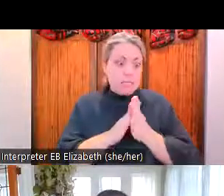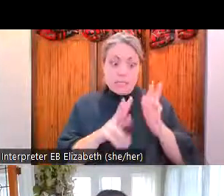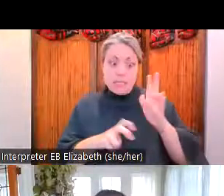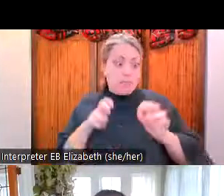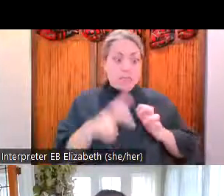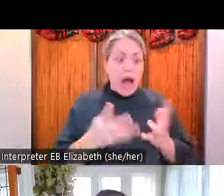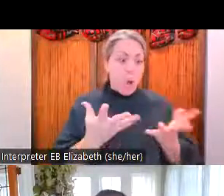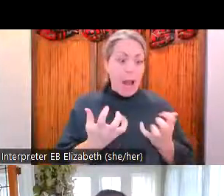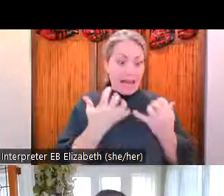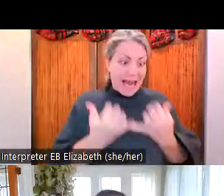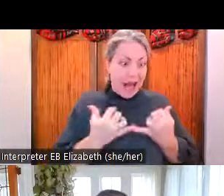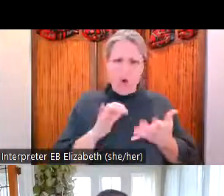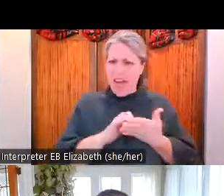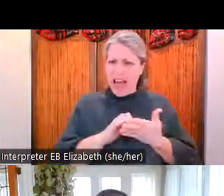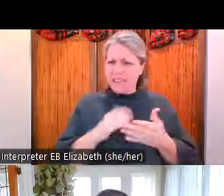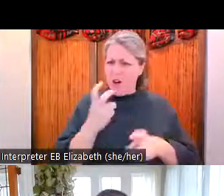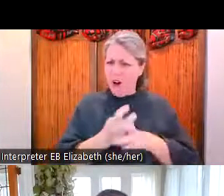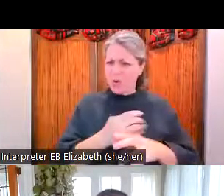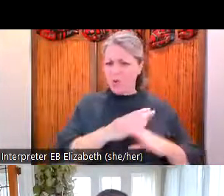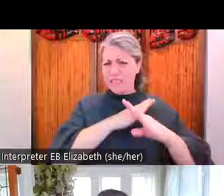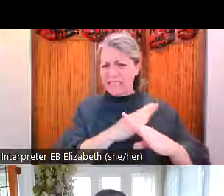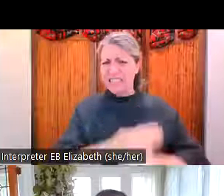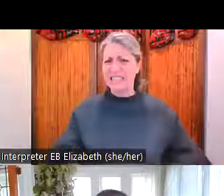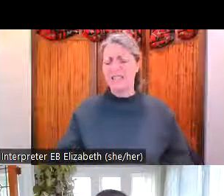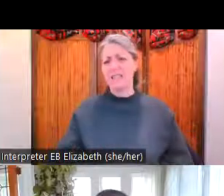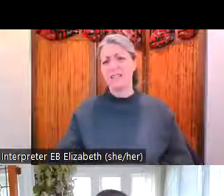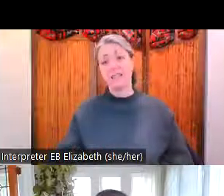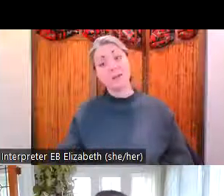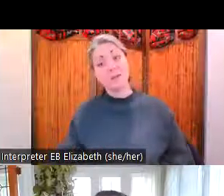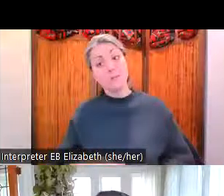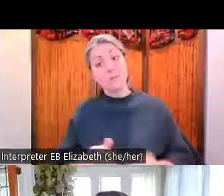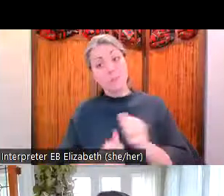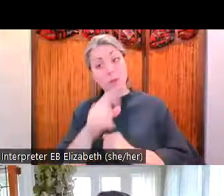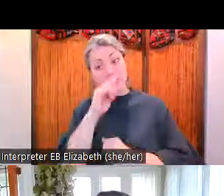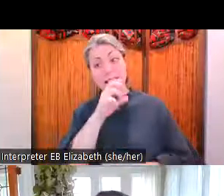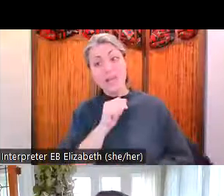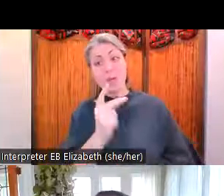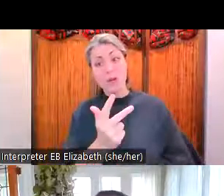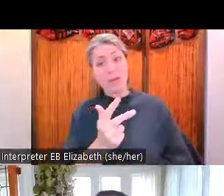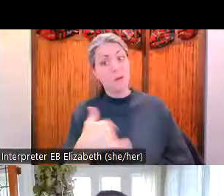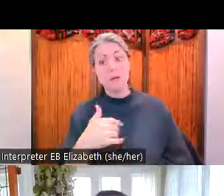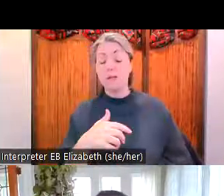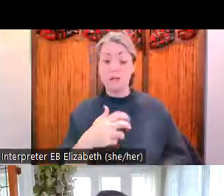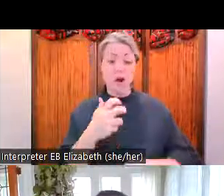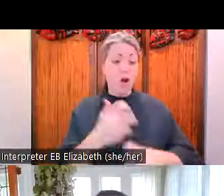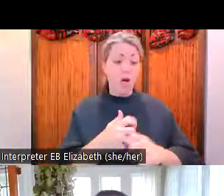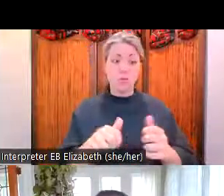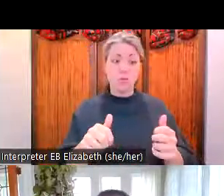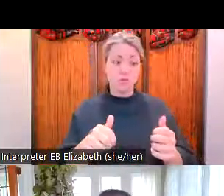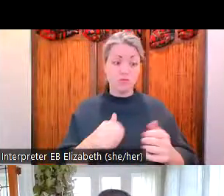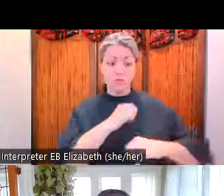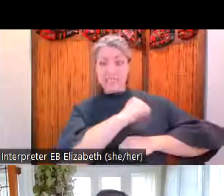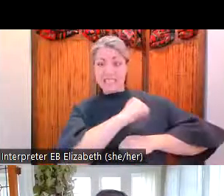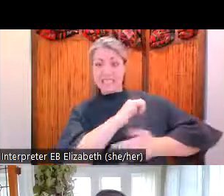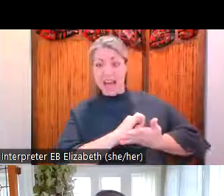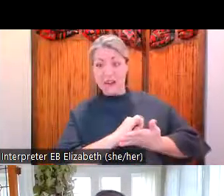this now, perhaps. And so this is too big a challenge for most 3-year-olds. And to be honest, though, you could think of lots of analogies, but it's probably maybe